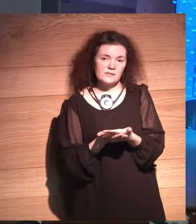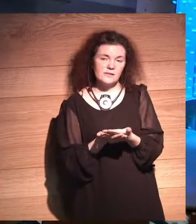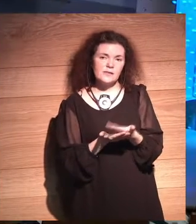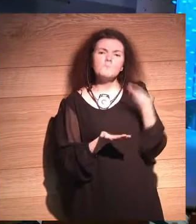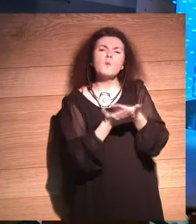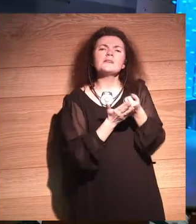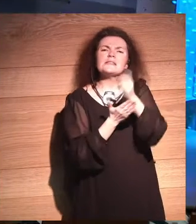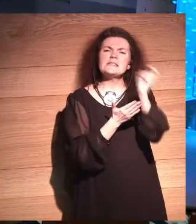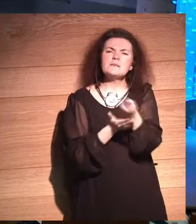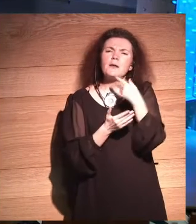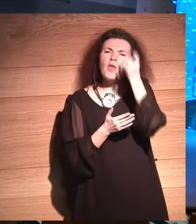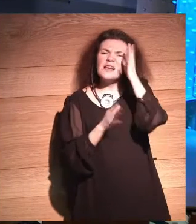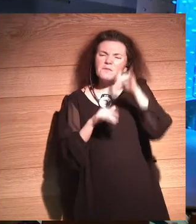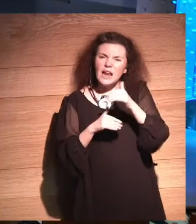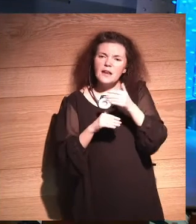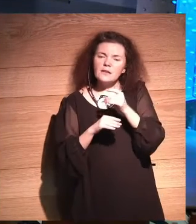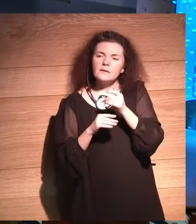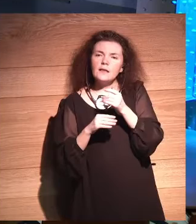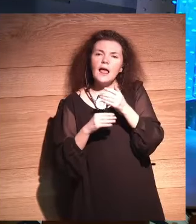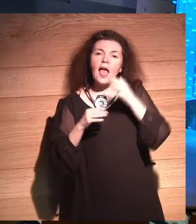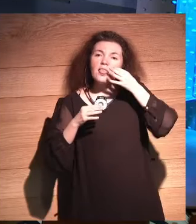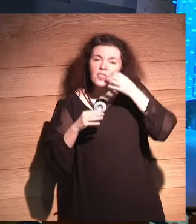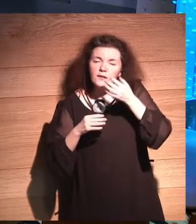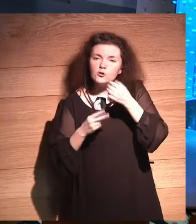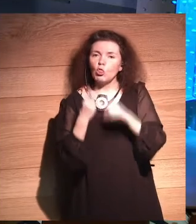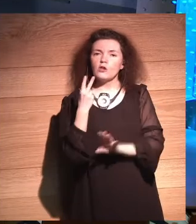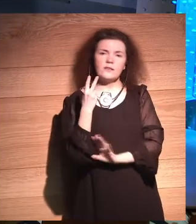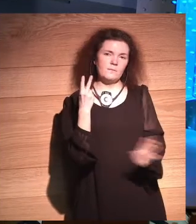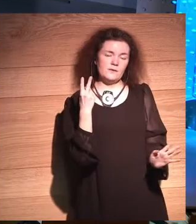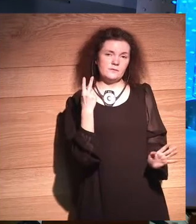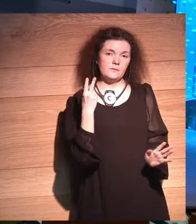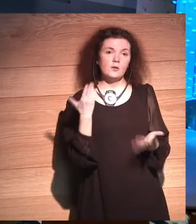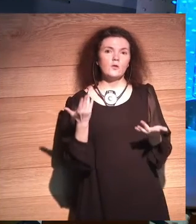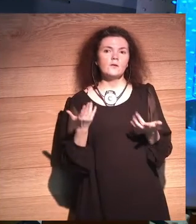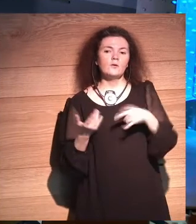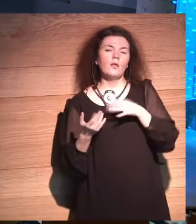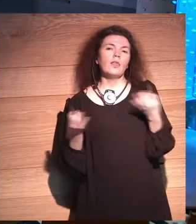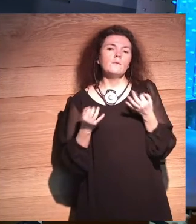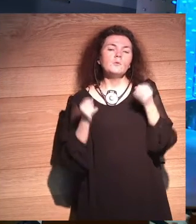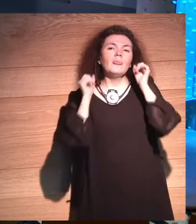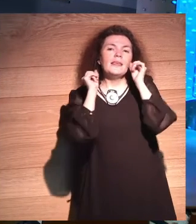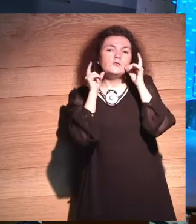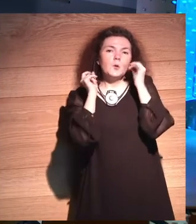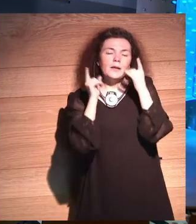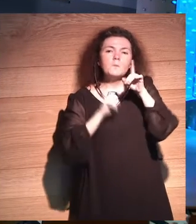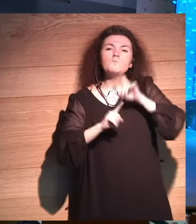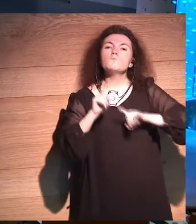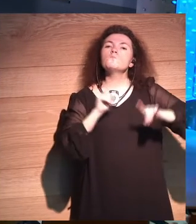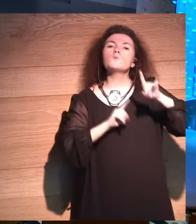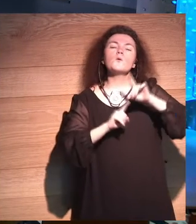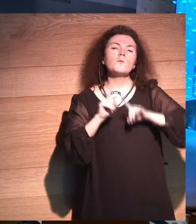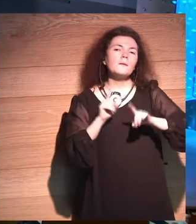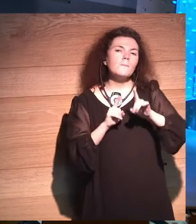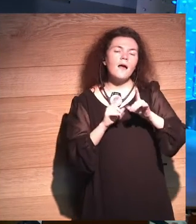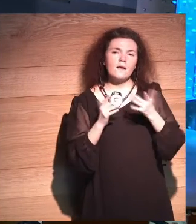enacted. So we're doing something wrong and we actually have to figure out why it's wrong. So that's why we're starting this GovLab Madrid initiative